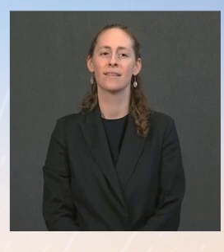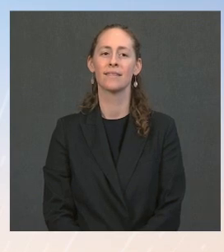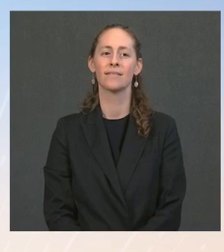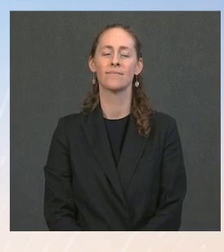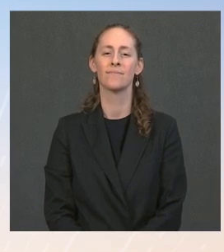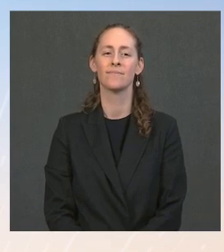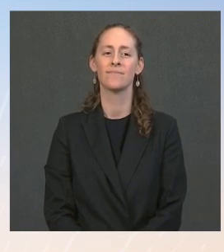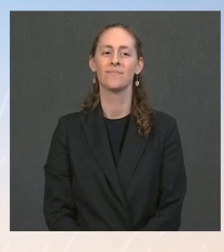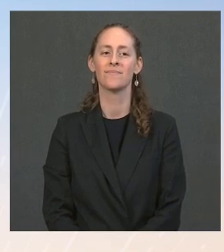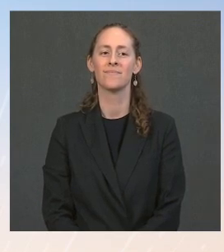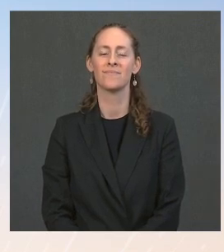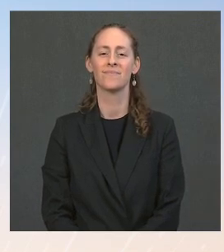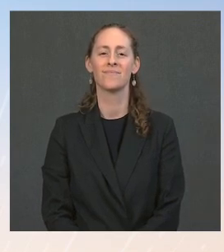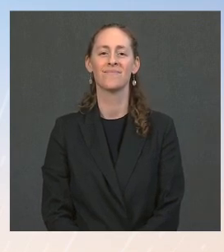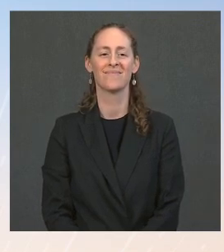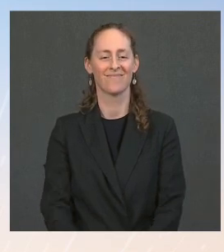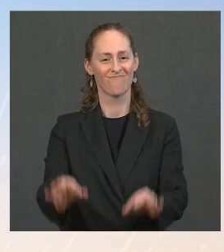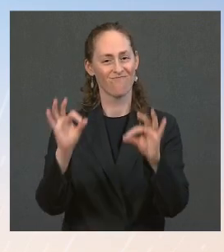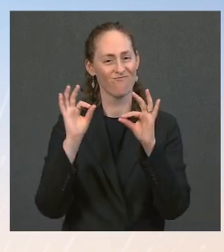Okay.